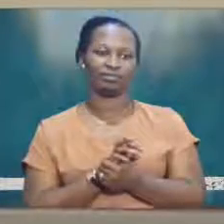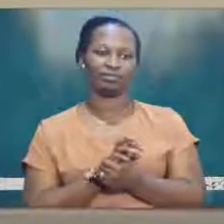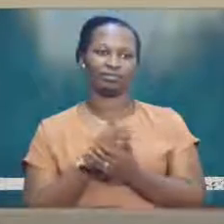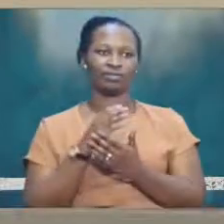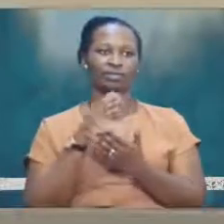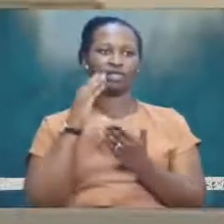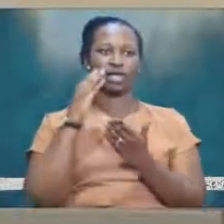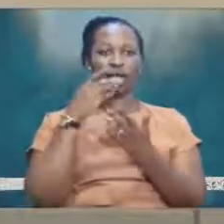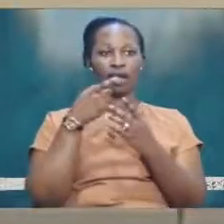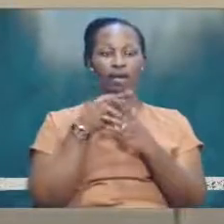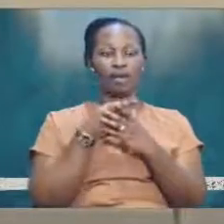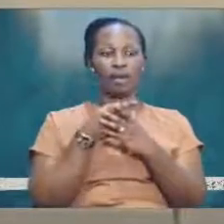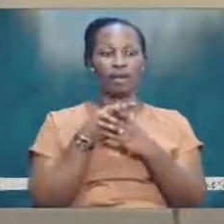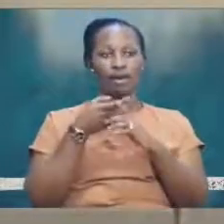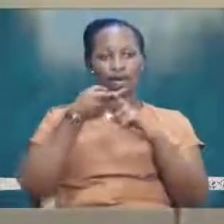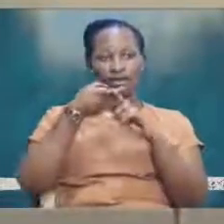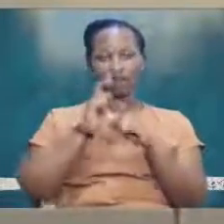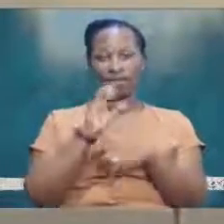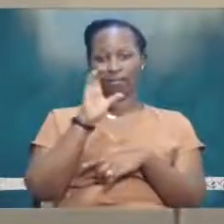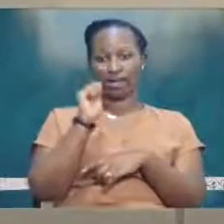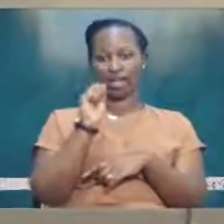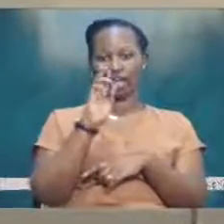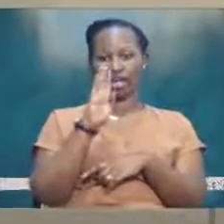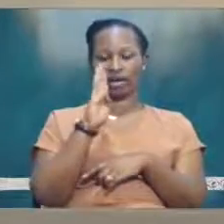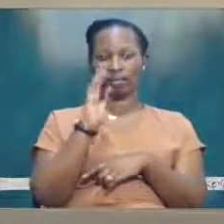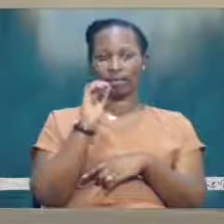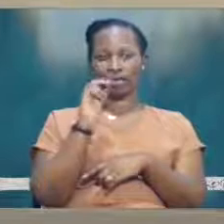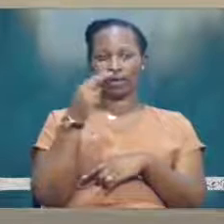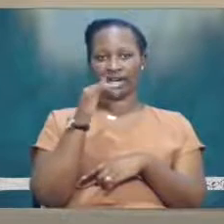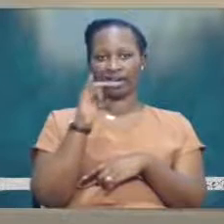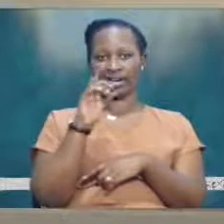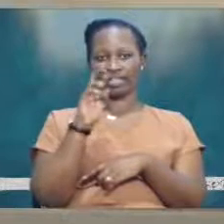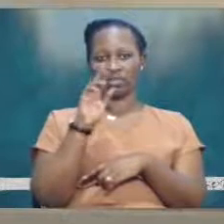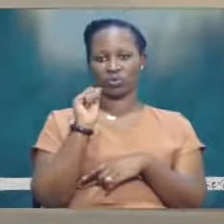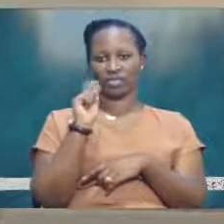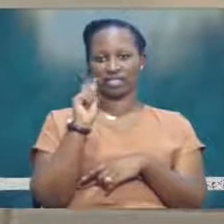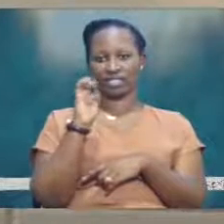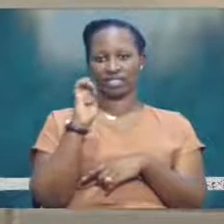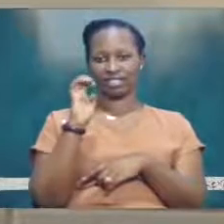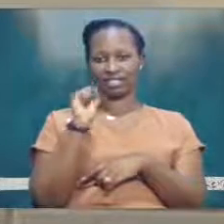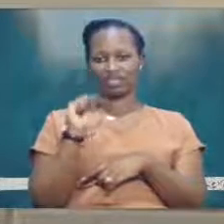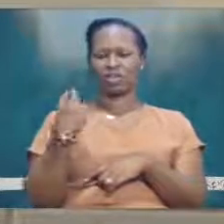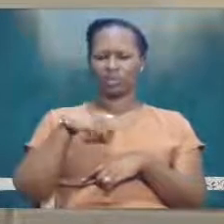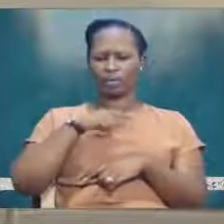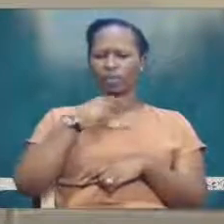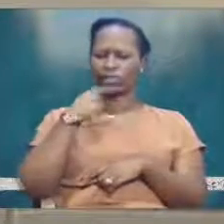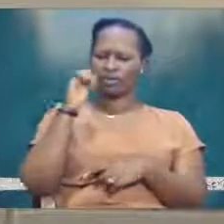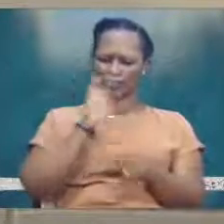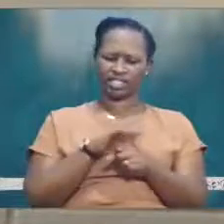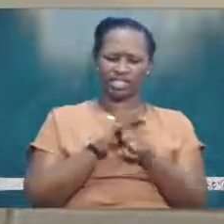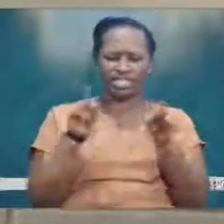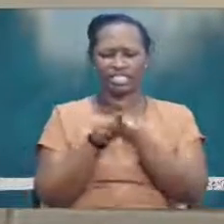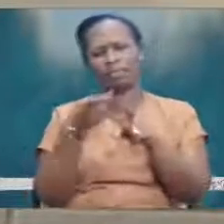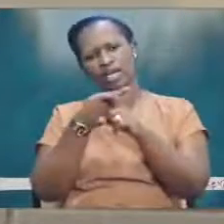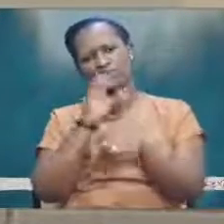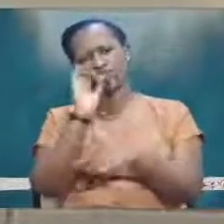apart from carbohydrates, we have talked much about them as the source of energy, but we